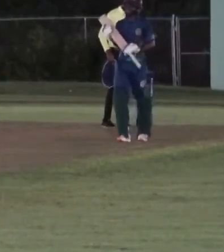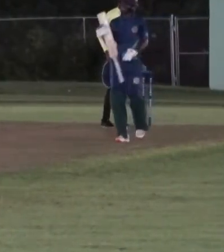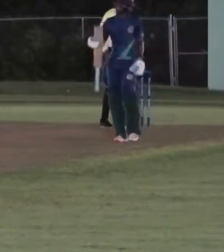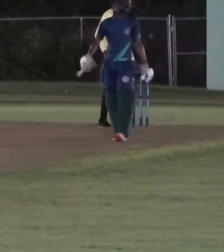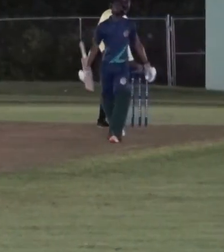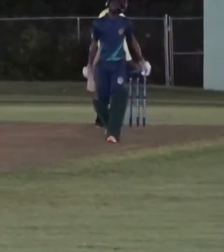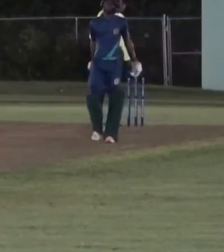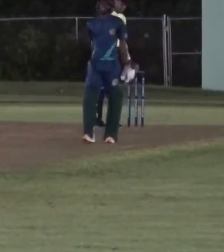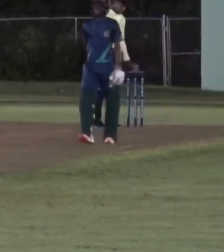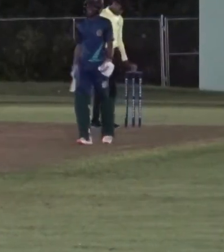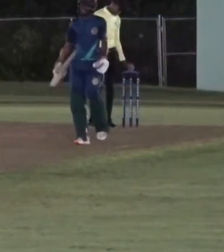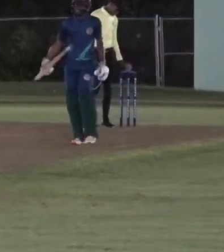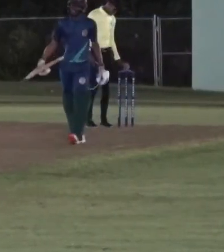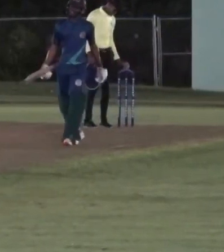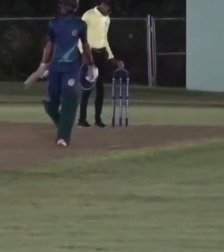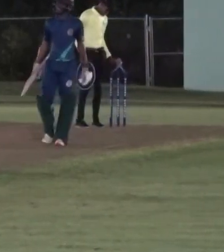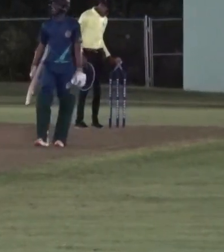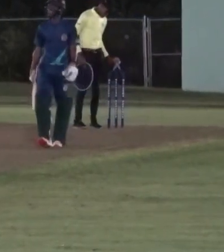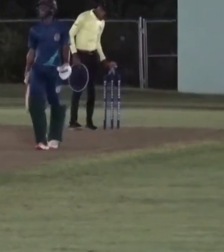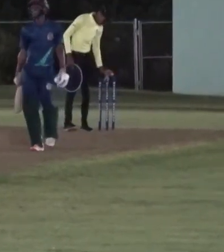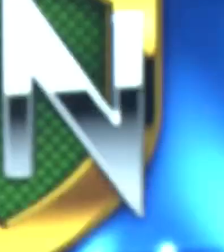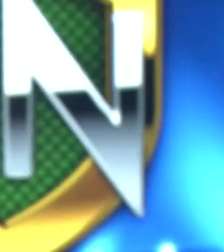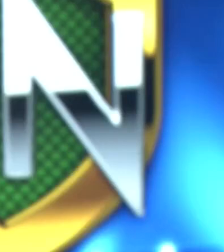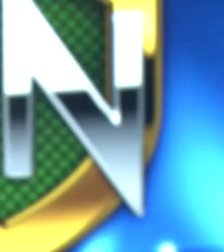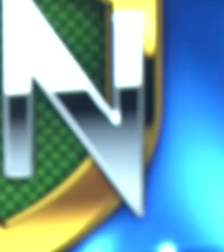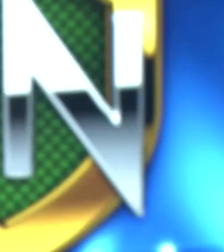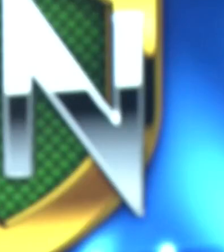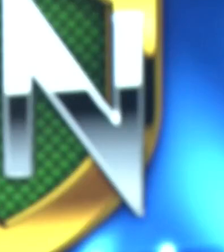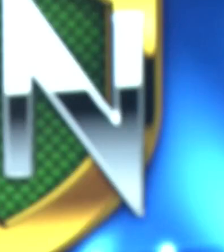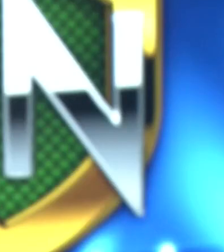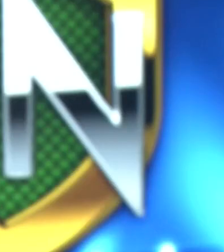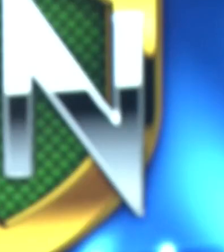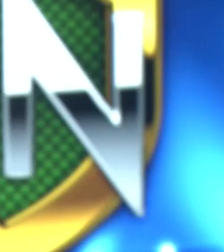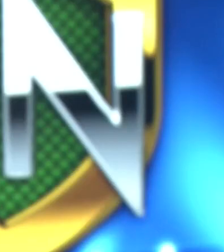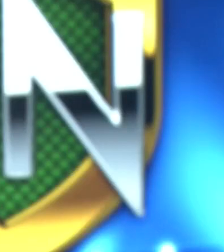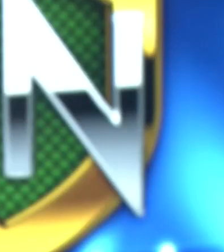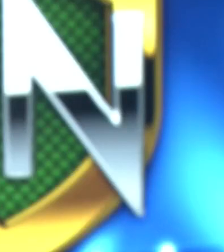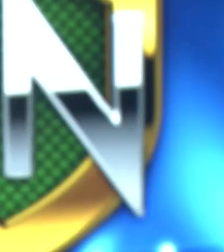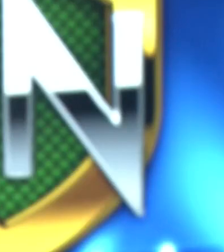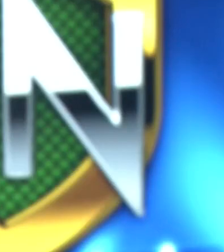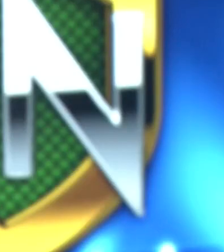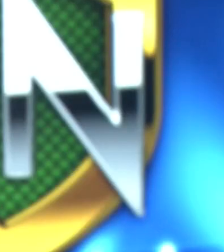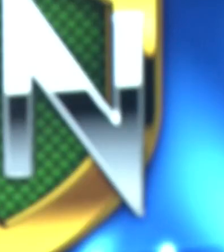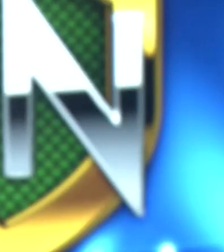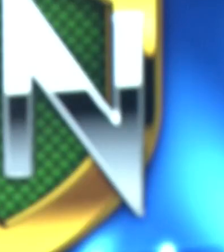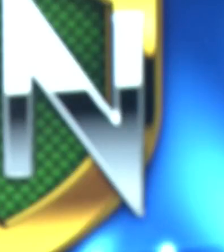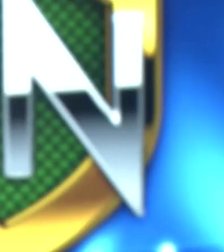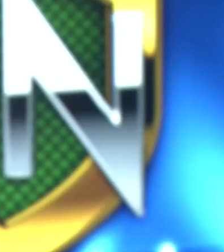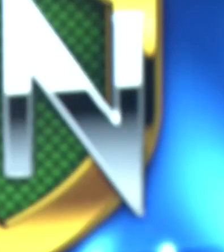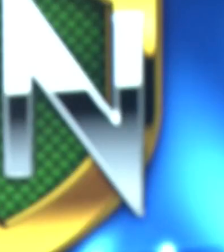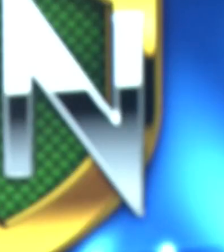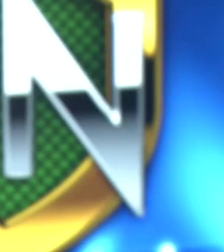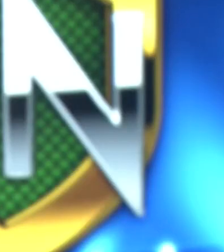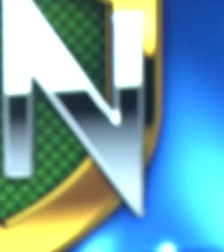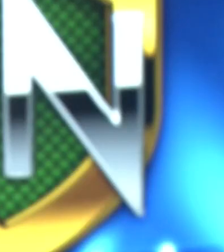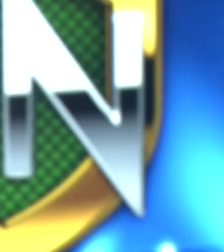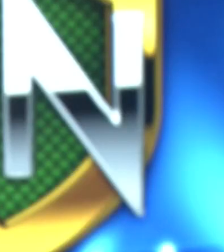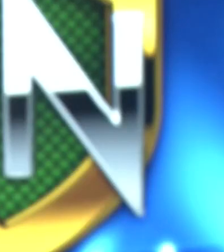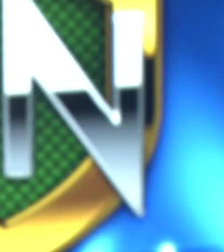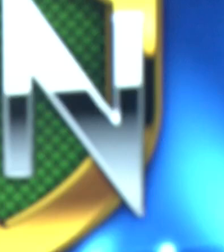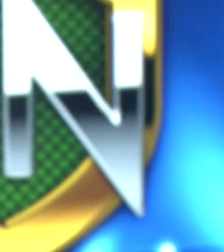Lucie's 154 for 5. Well, in reply, St. Peter were held to 73 for